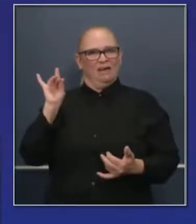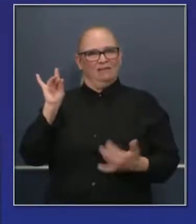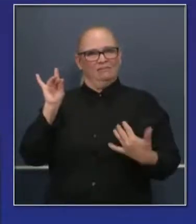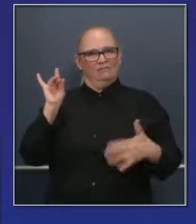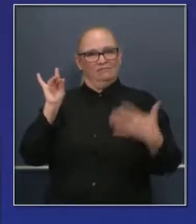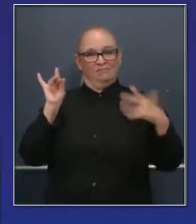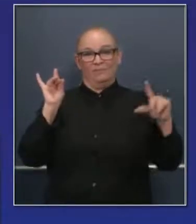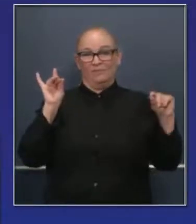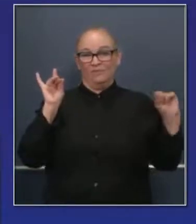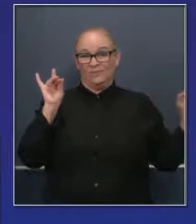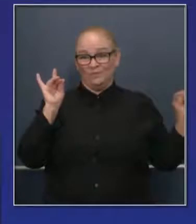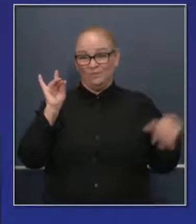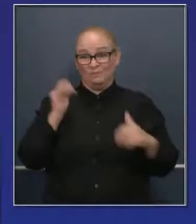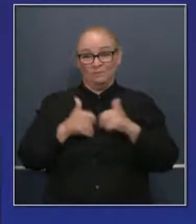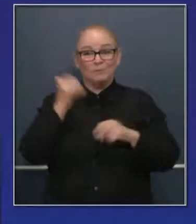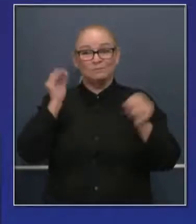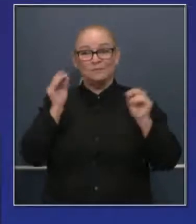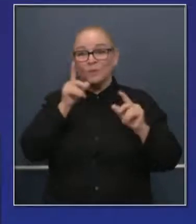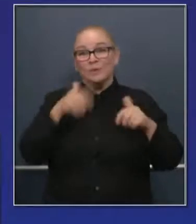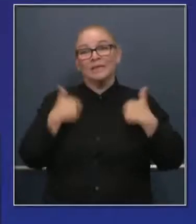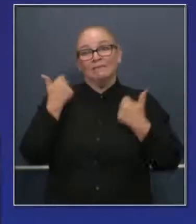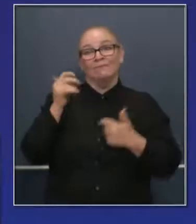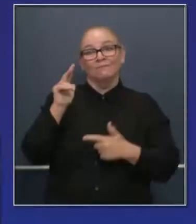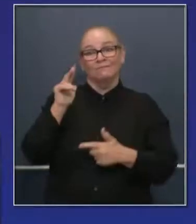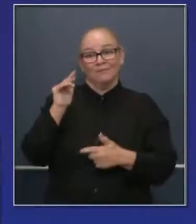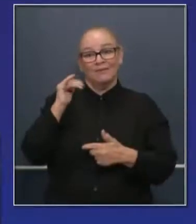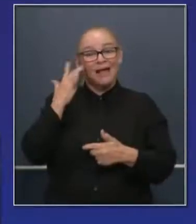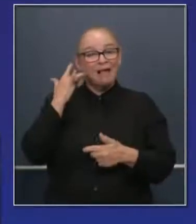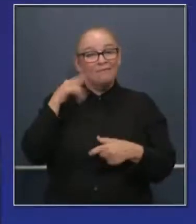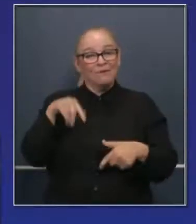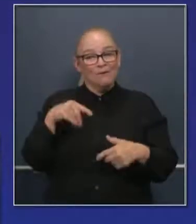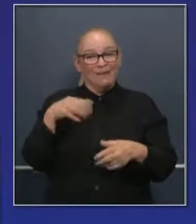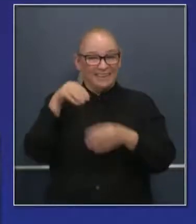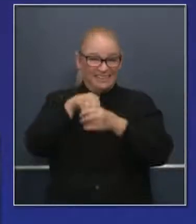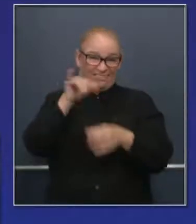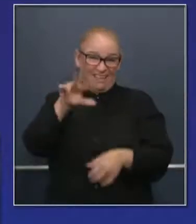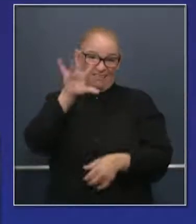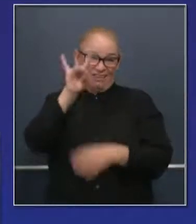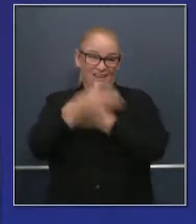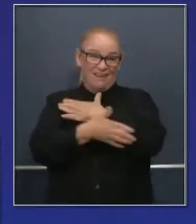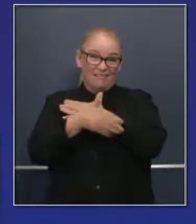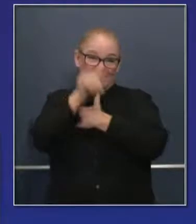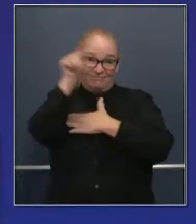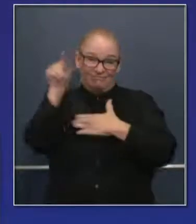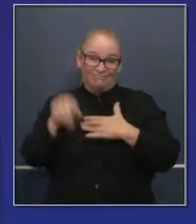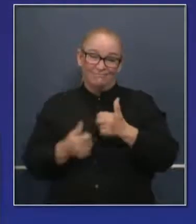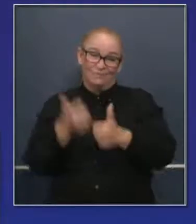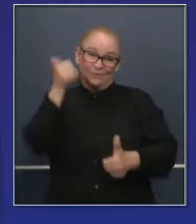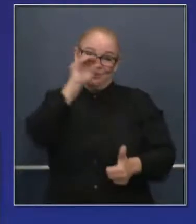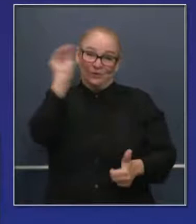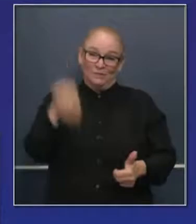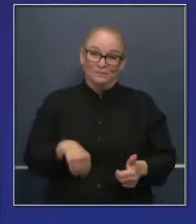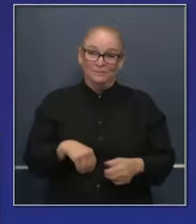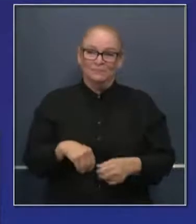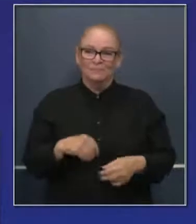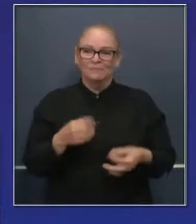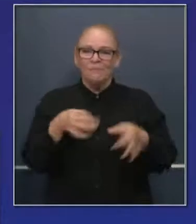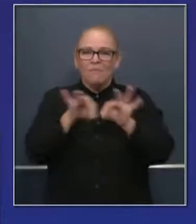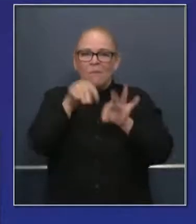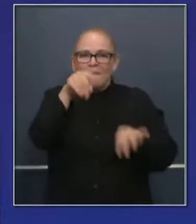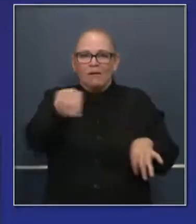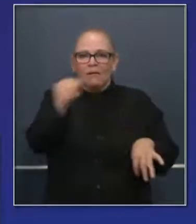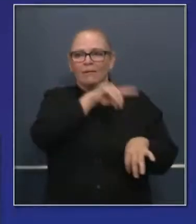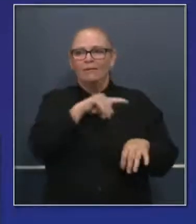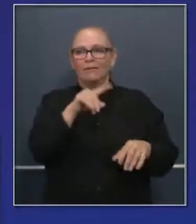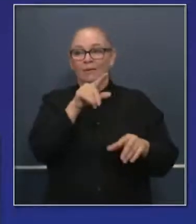the state. And this county monitoring list is profoundly important to all of you that live in